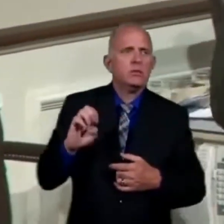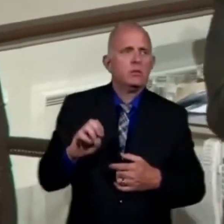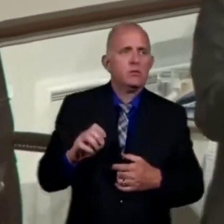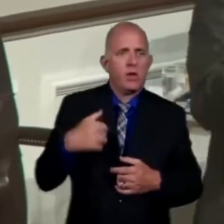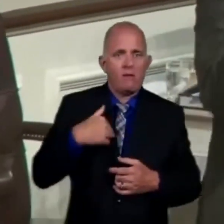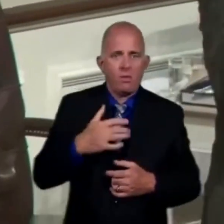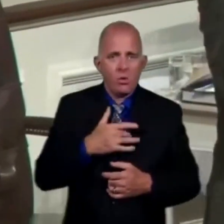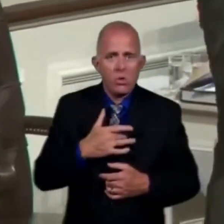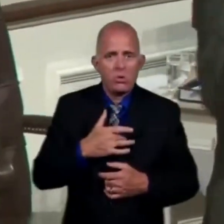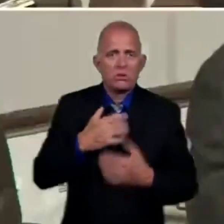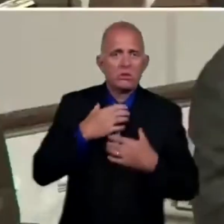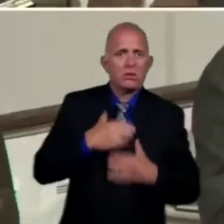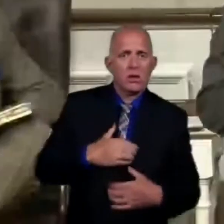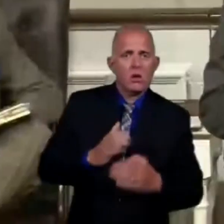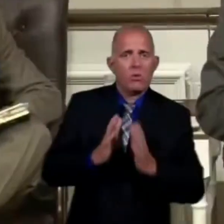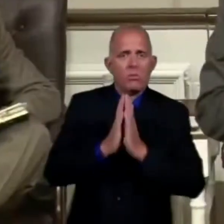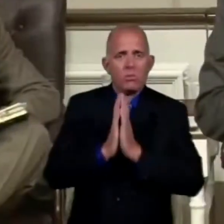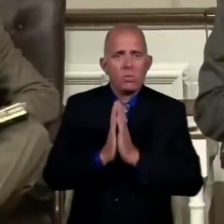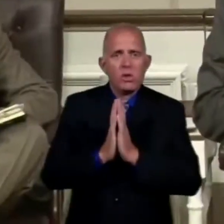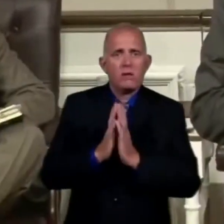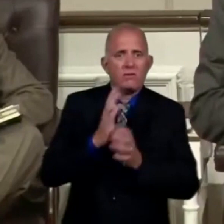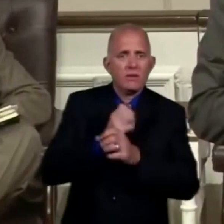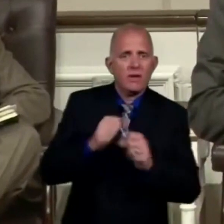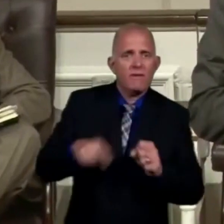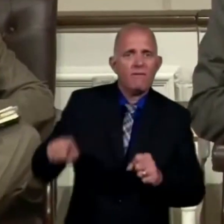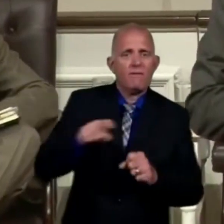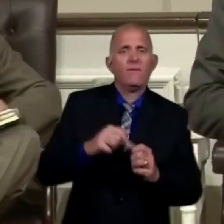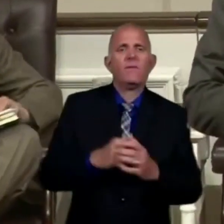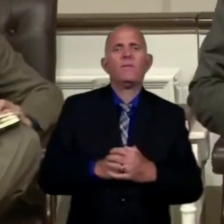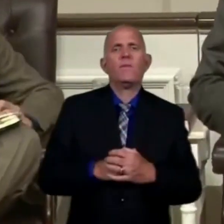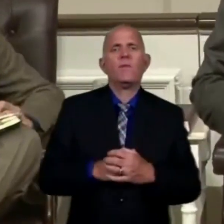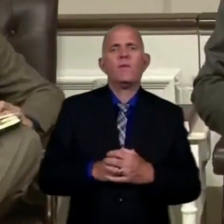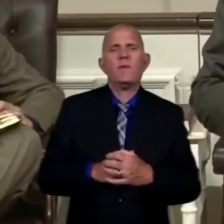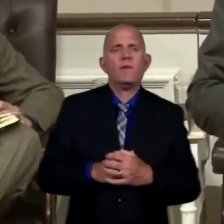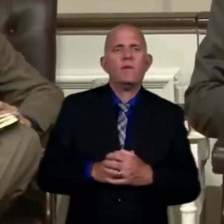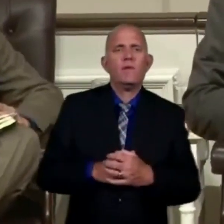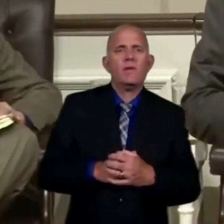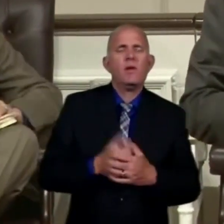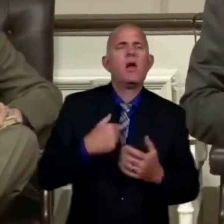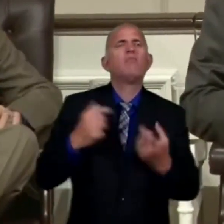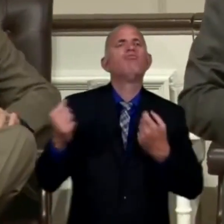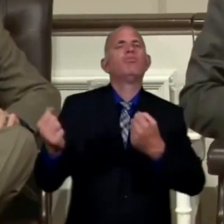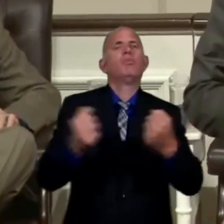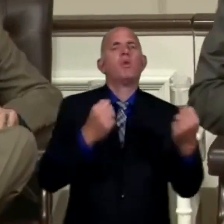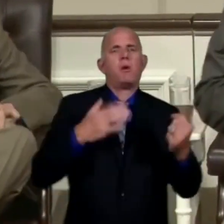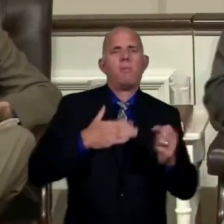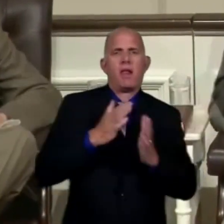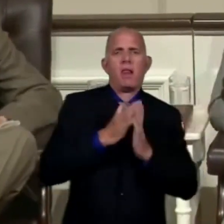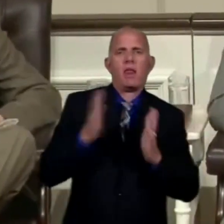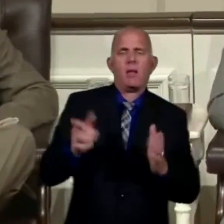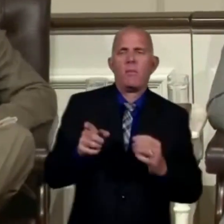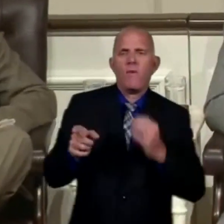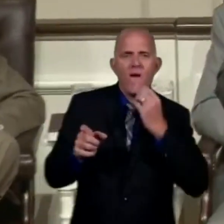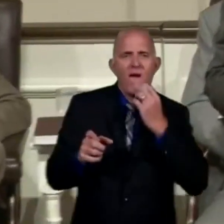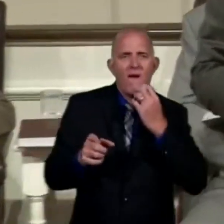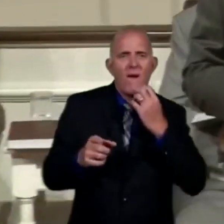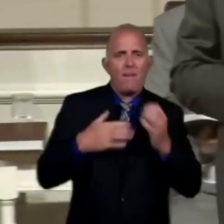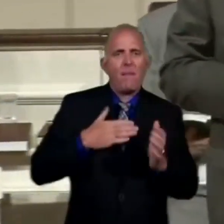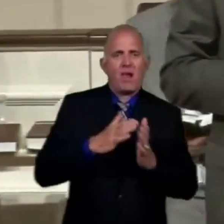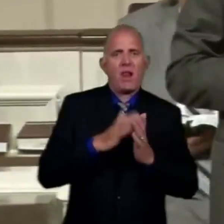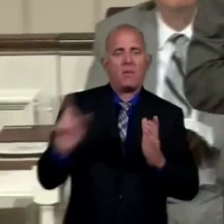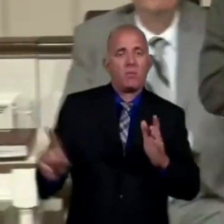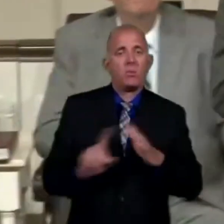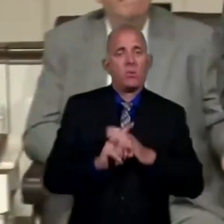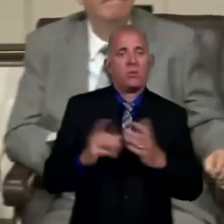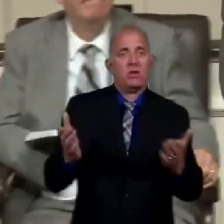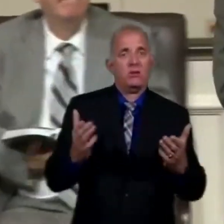and a prayer that God would save them? I was driving around my neighborhood today, and I've got a neighbor here. I'm so grateful that Lewis would come